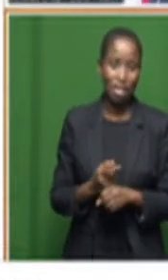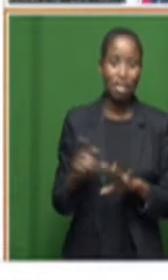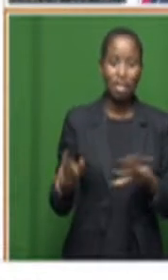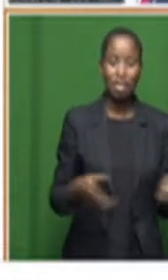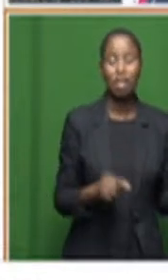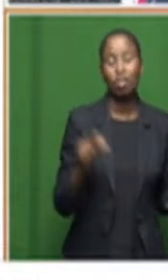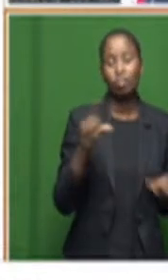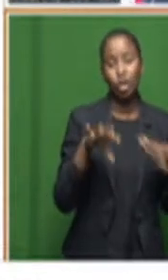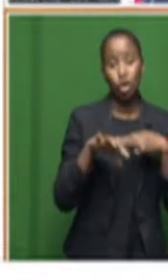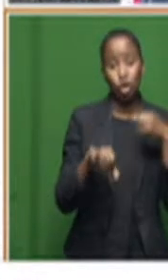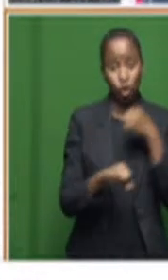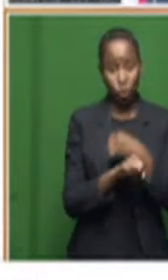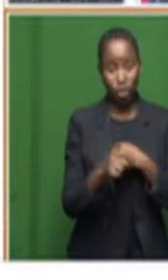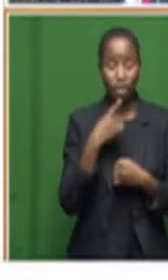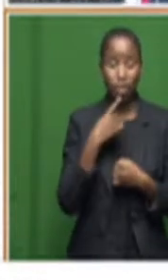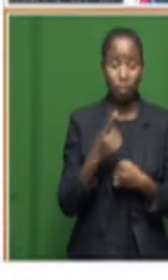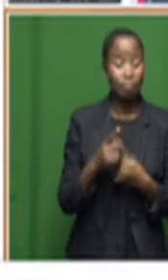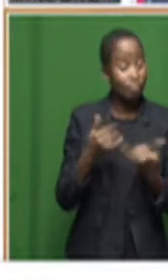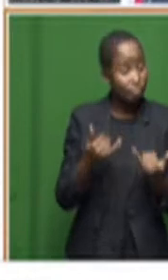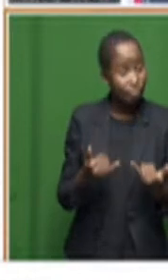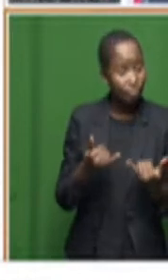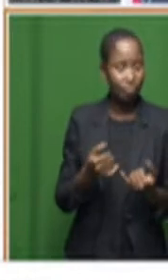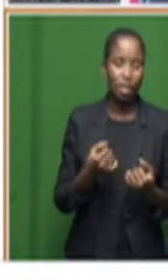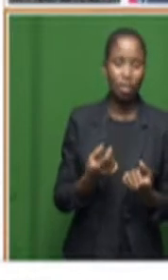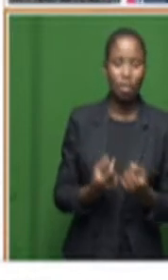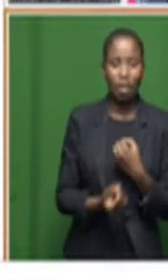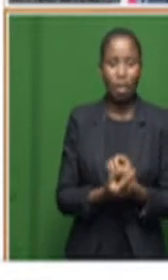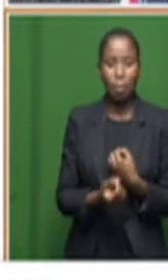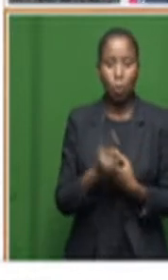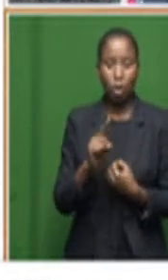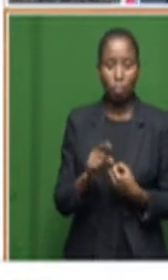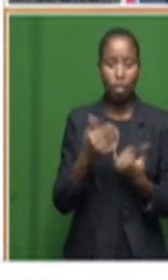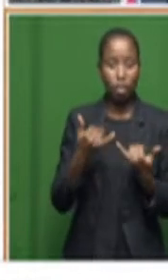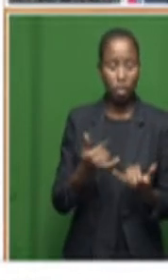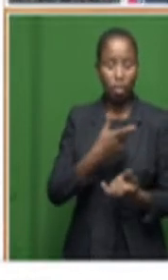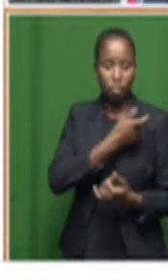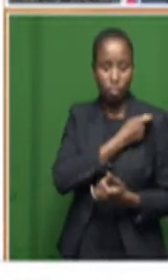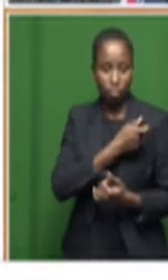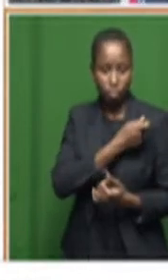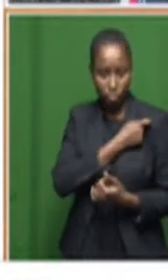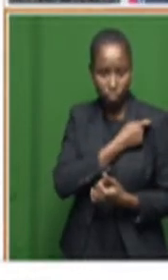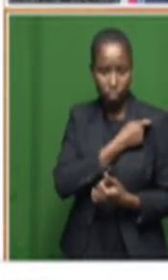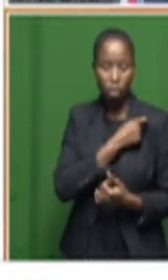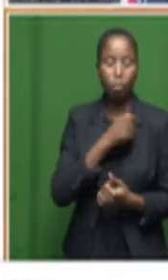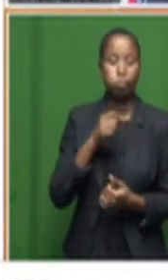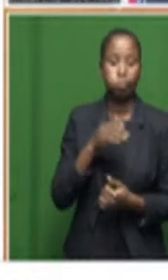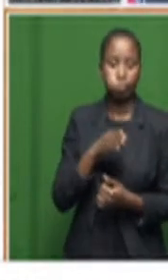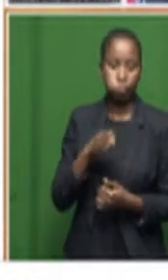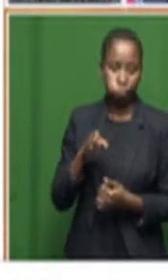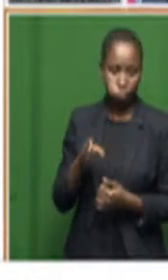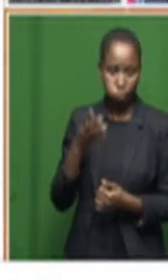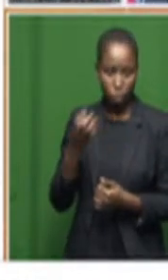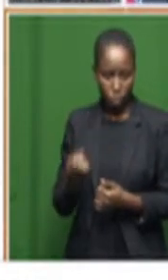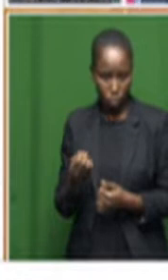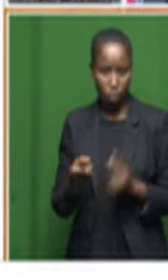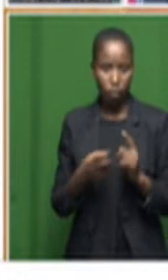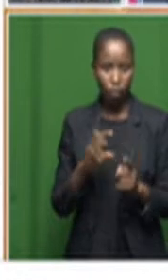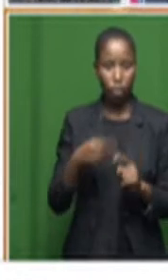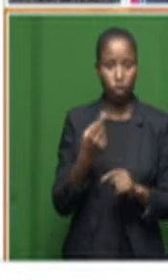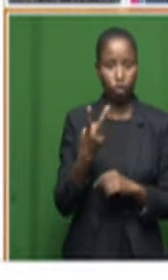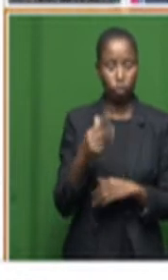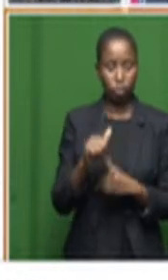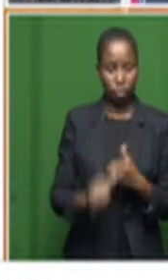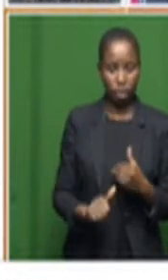that we are sitting in a situation where we don't have a vaccine constraint, at least for the next 2 months. Our